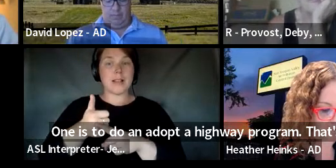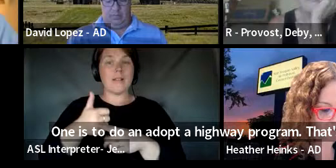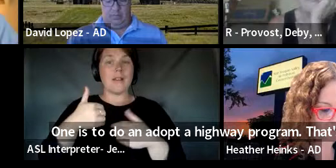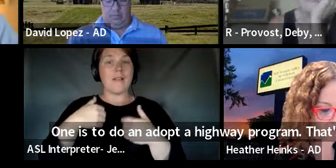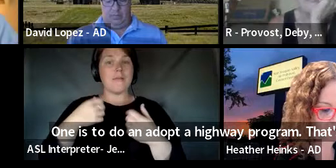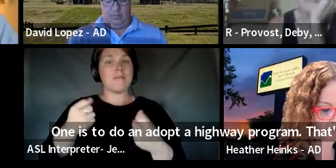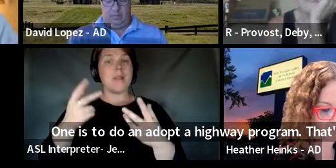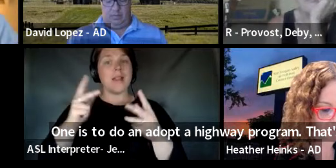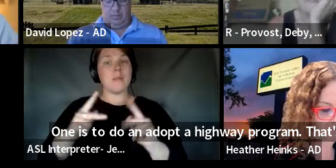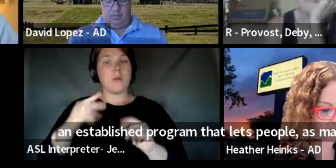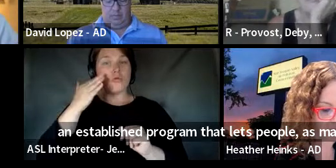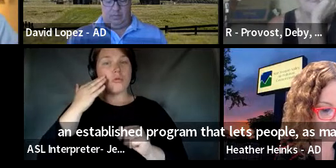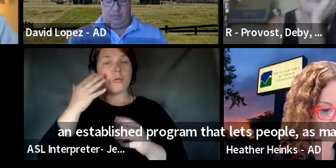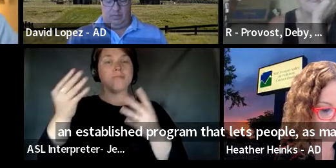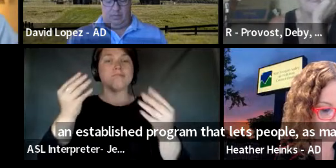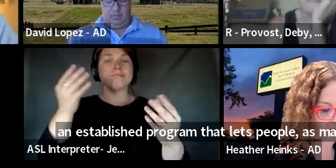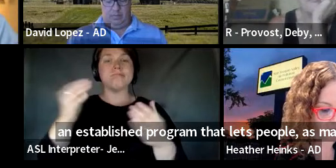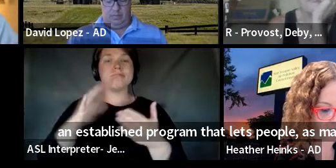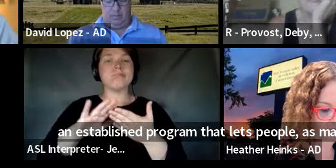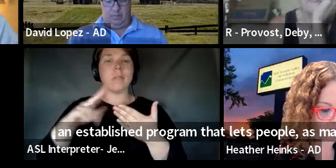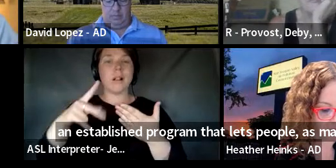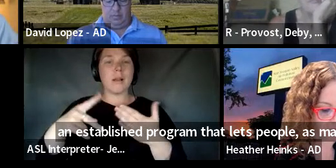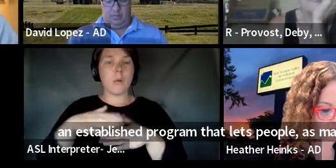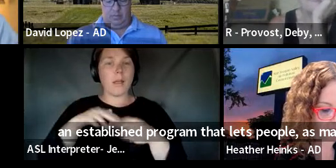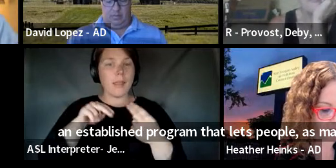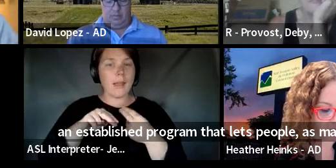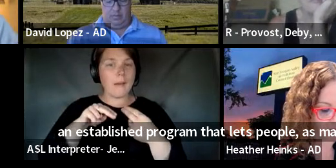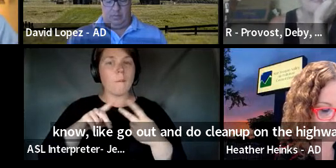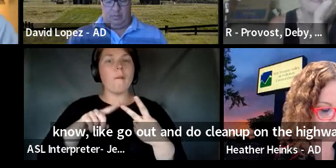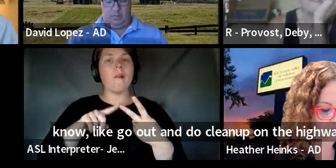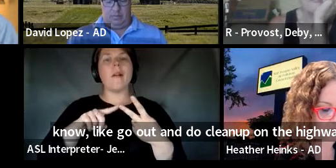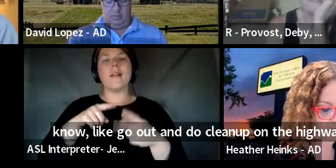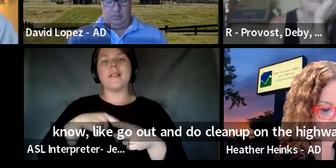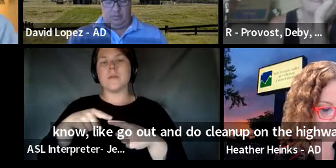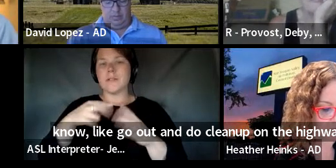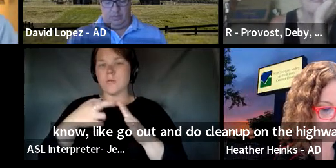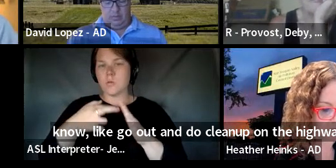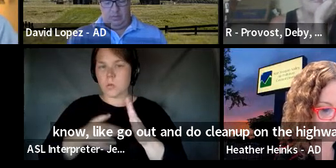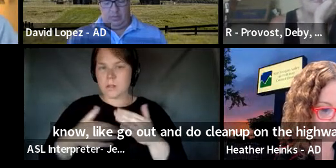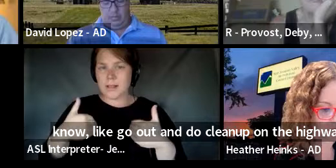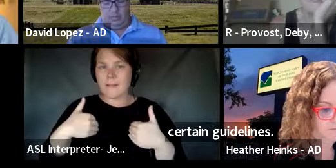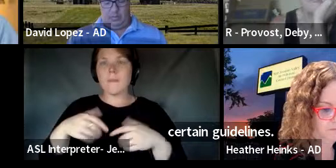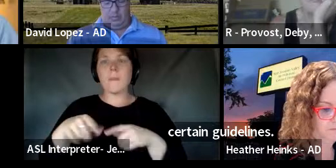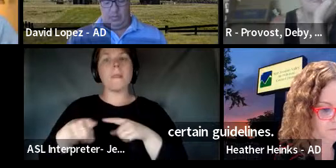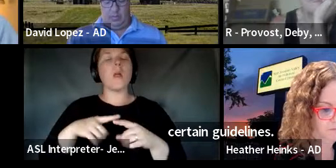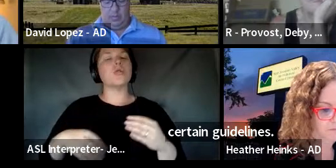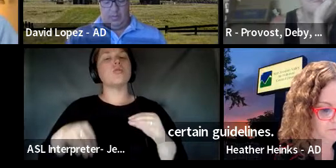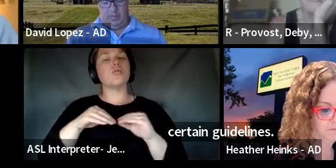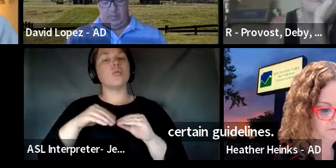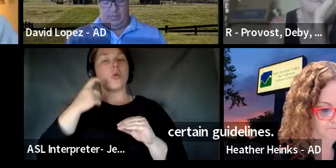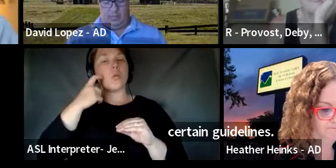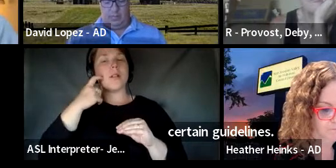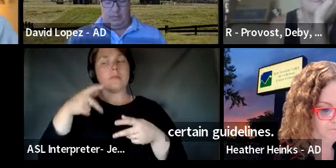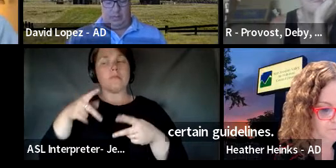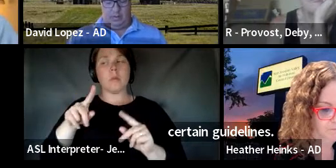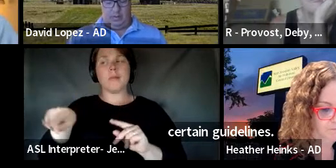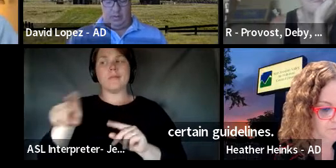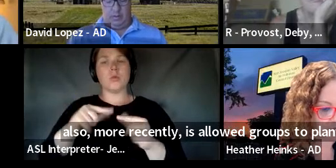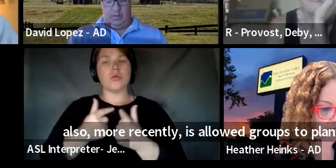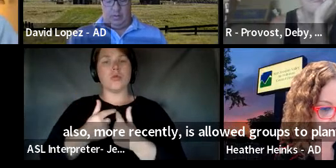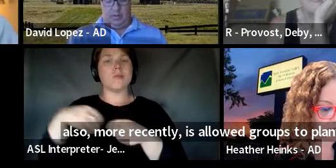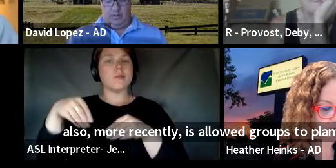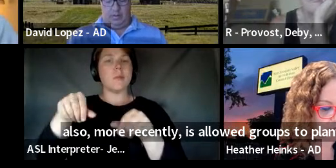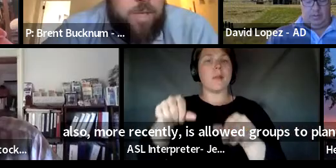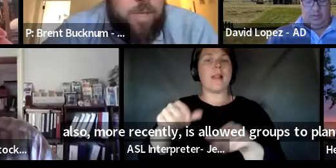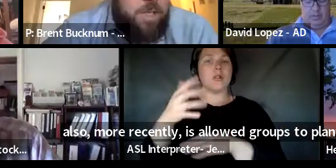like go out and do cleanup on the highway around certain guidelines. It also more recently has allowed groups to plant trees. Normally that's